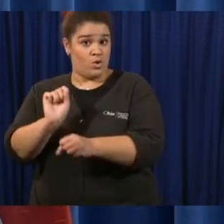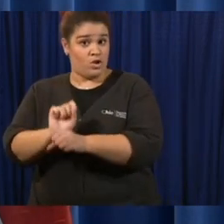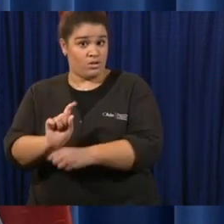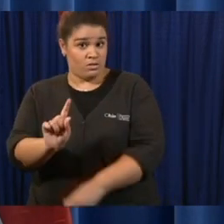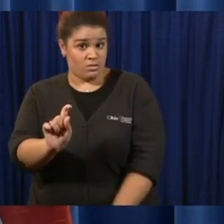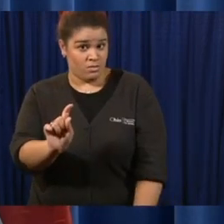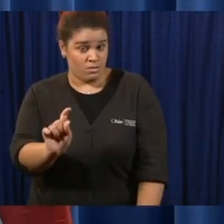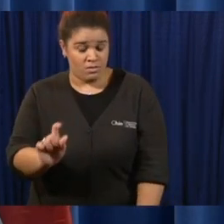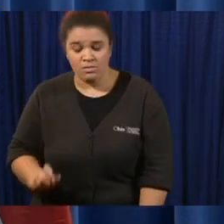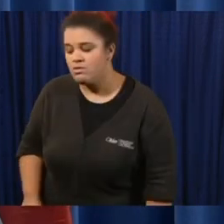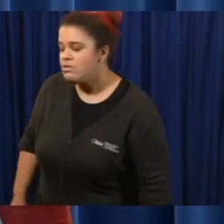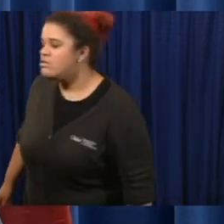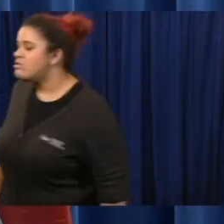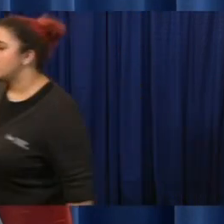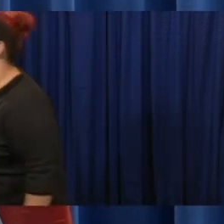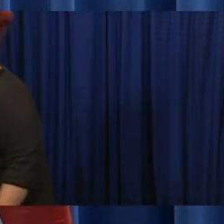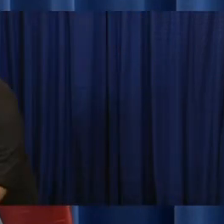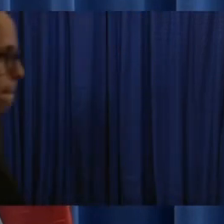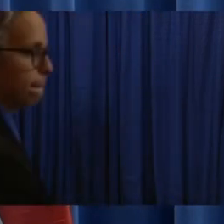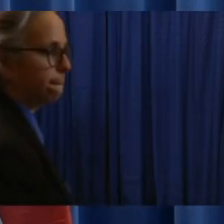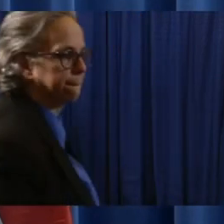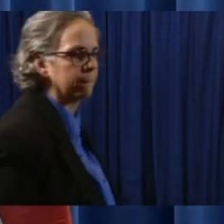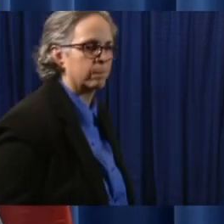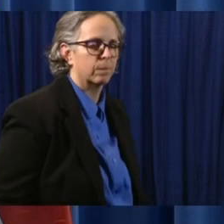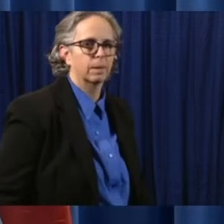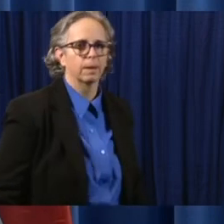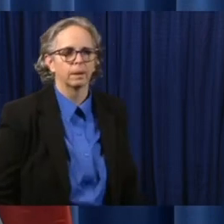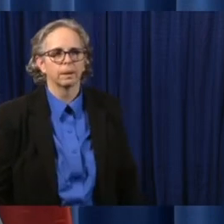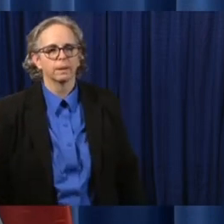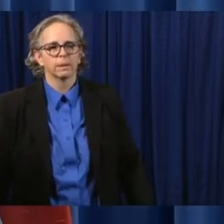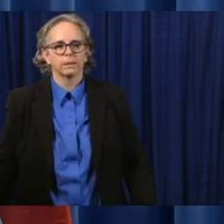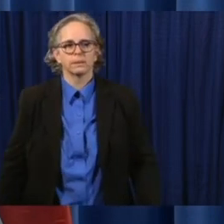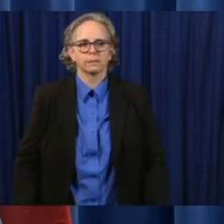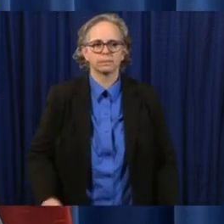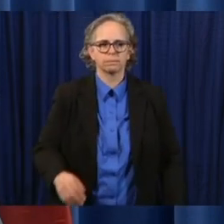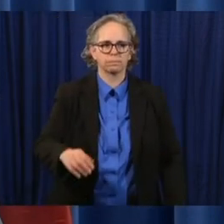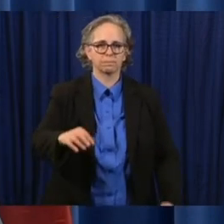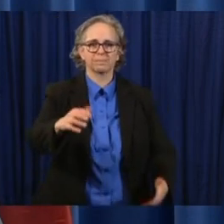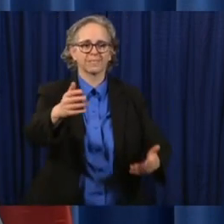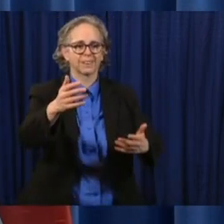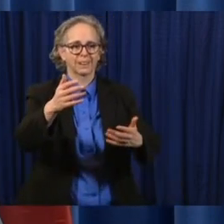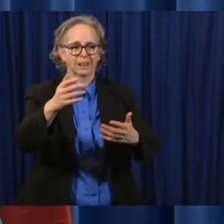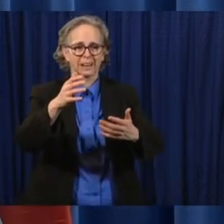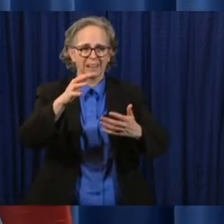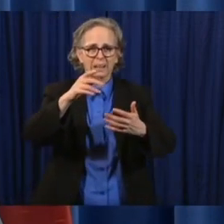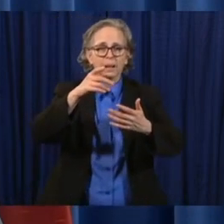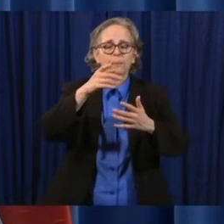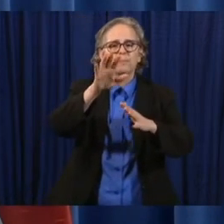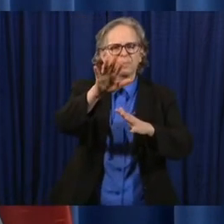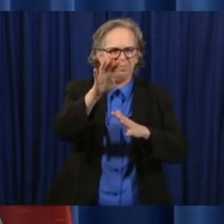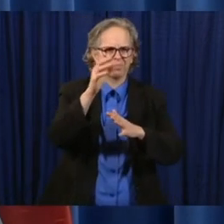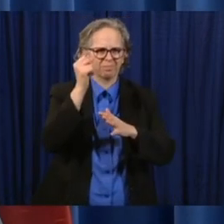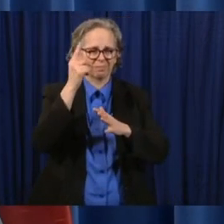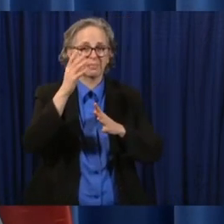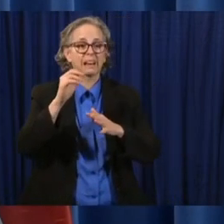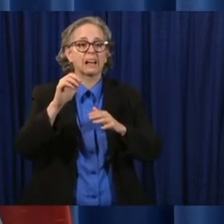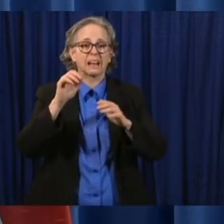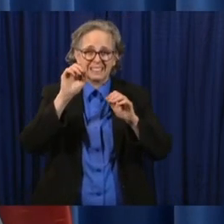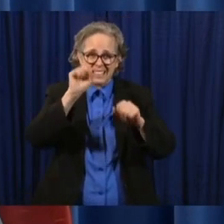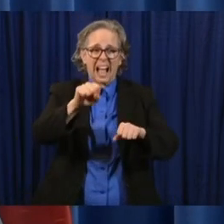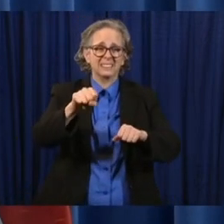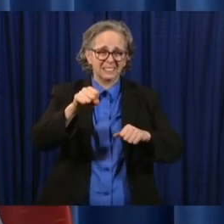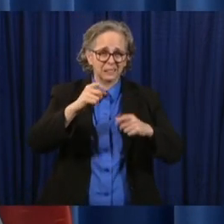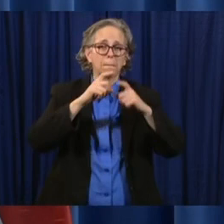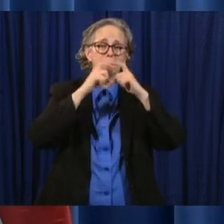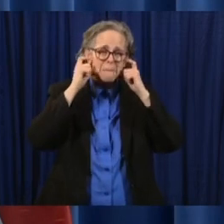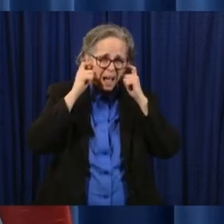Well, I don't want to prejudge it, but the odds are yes, as far as what, the mask and gloves.